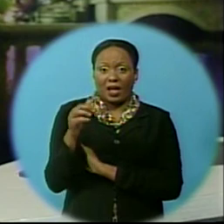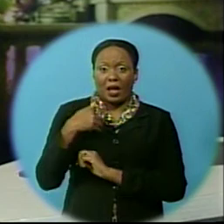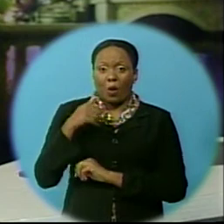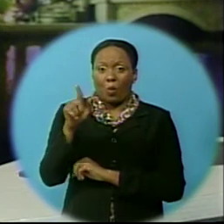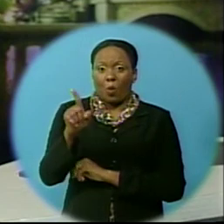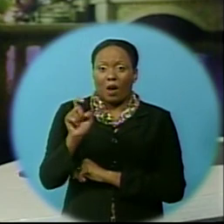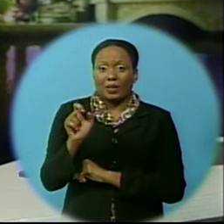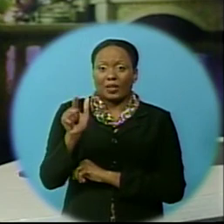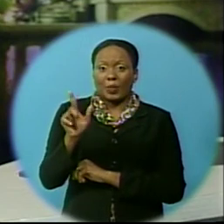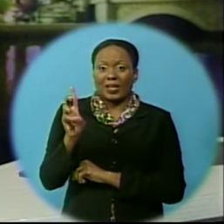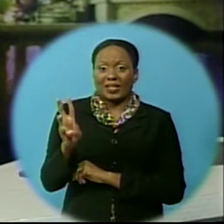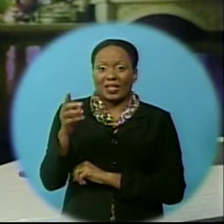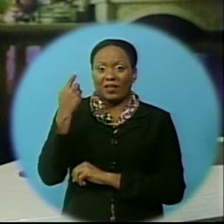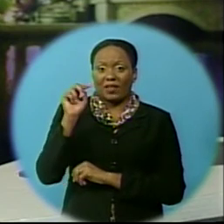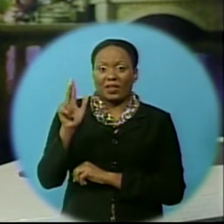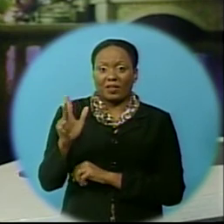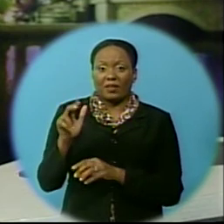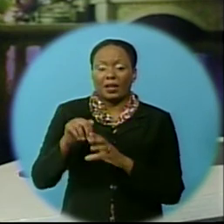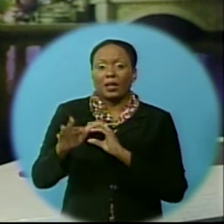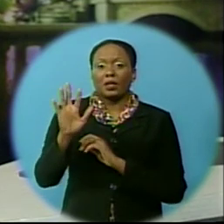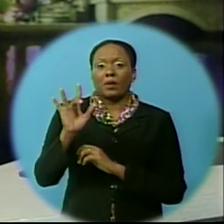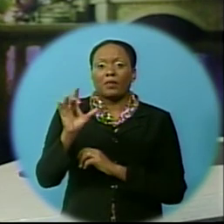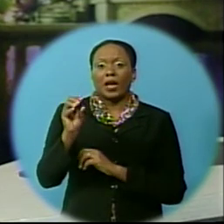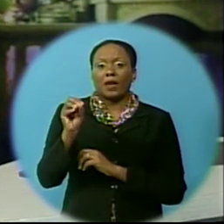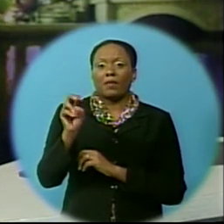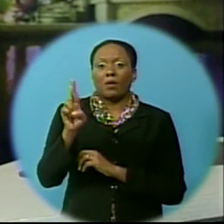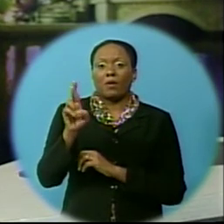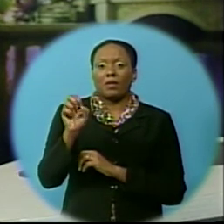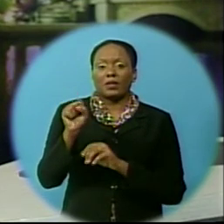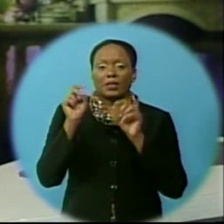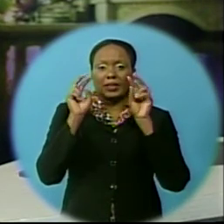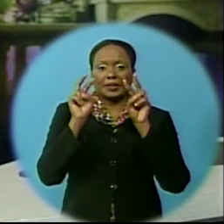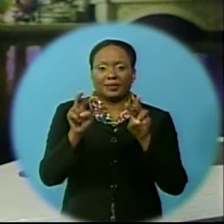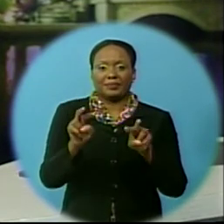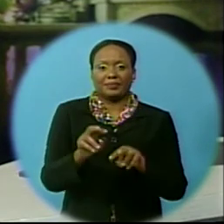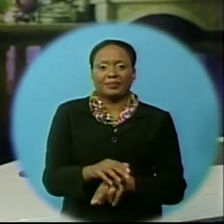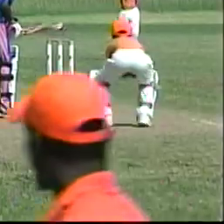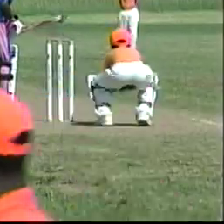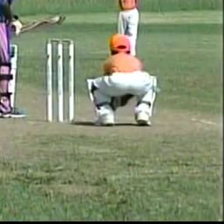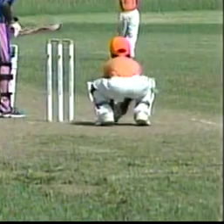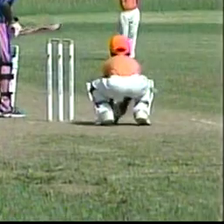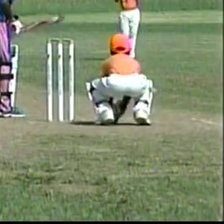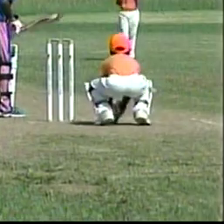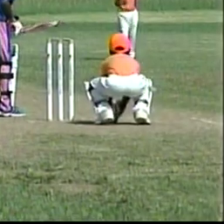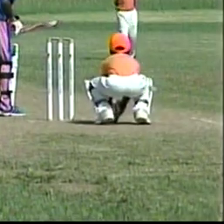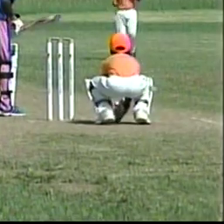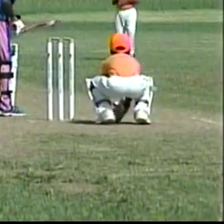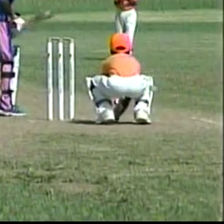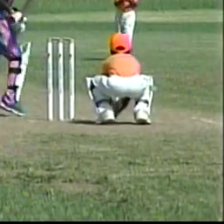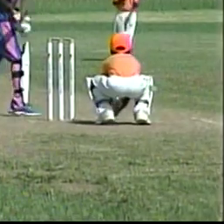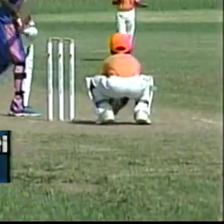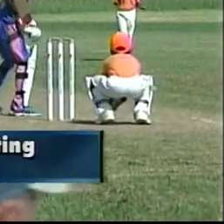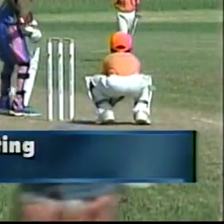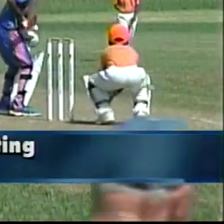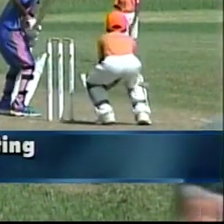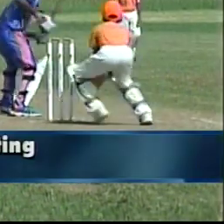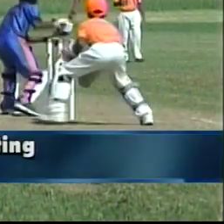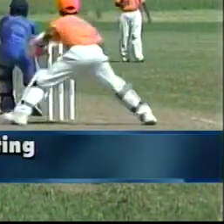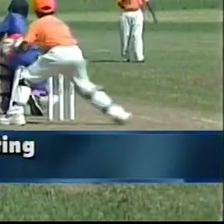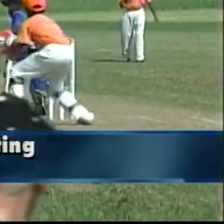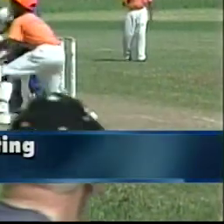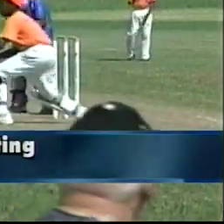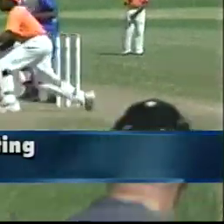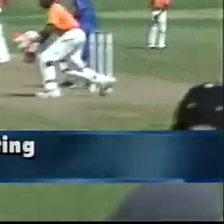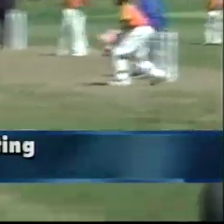for 3 in their 25 overs. CBC's Damien Best reports. West Terrace set into bat by Baileys first